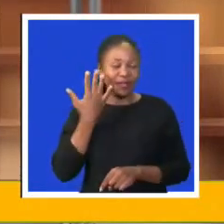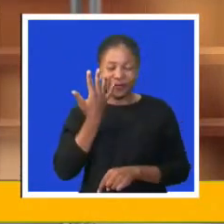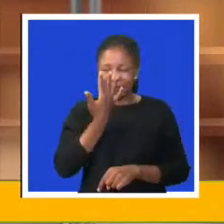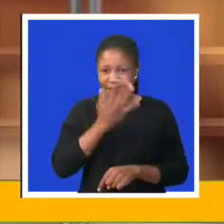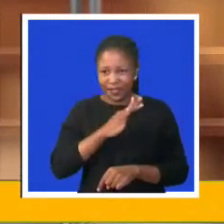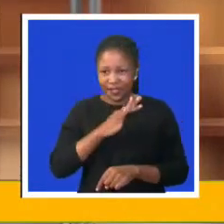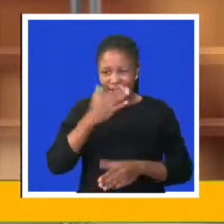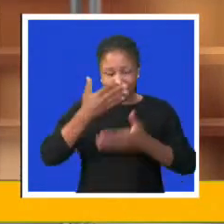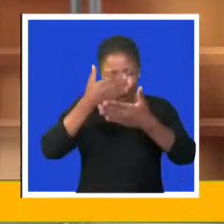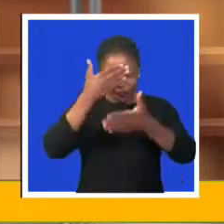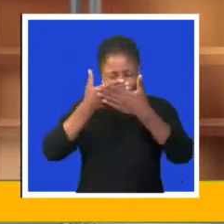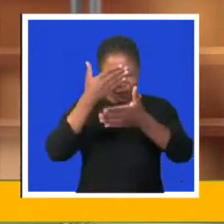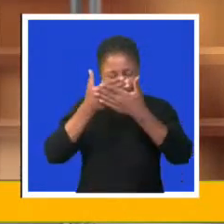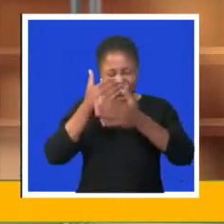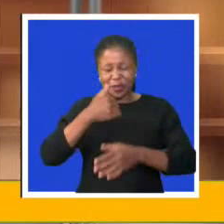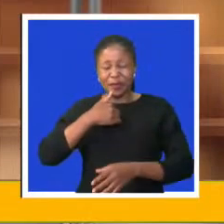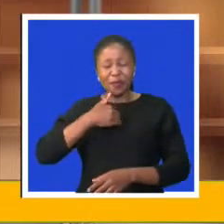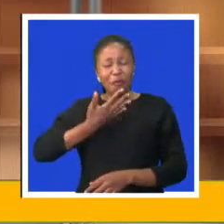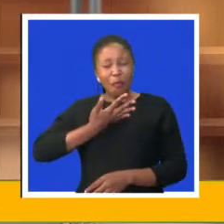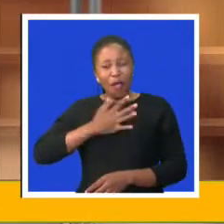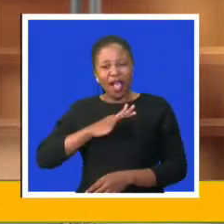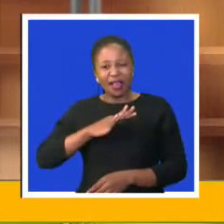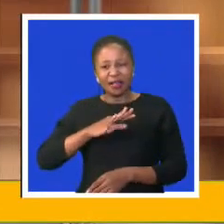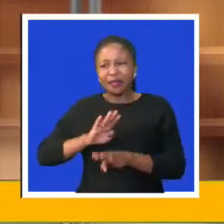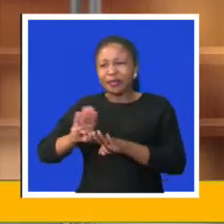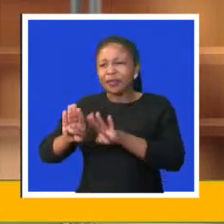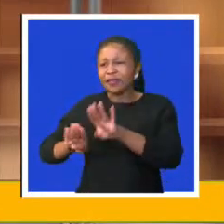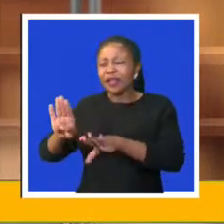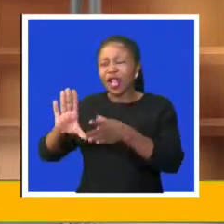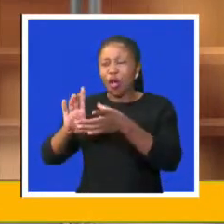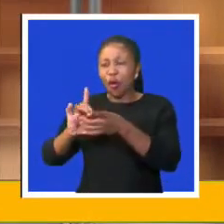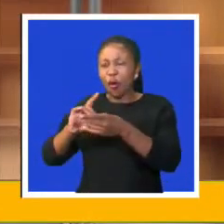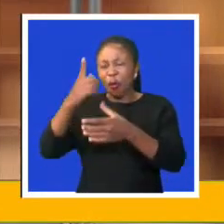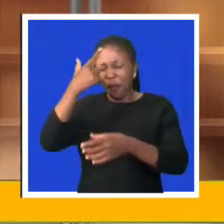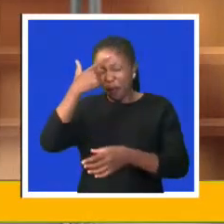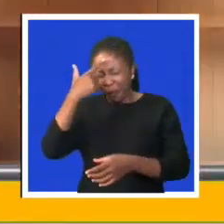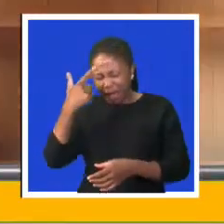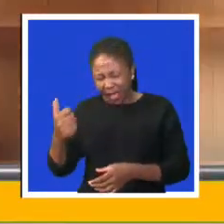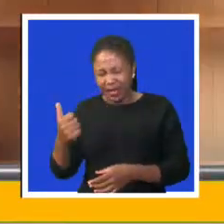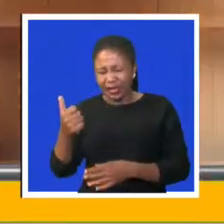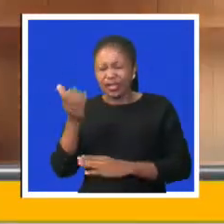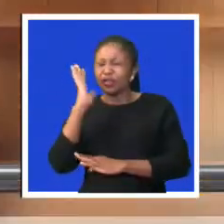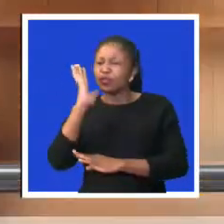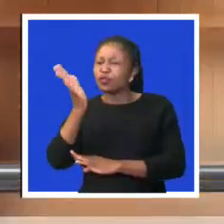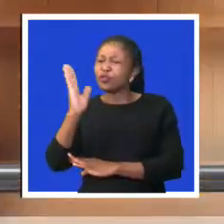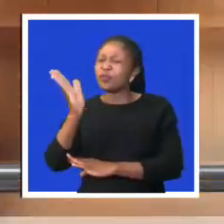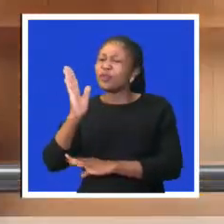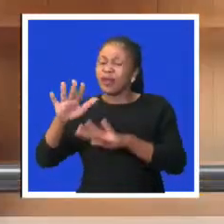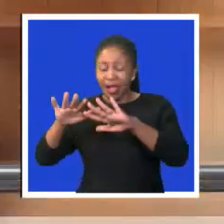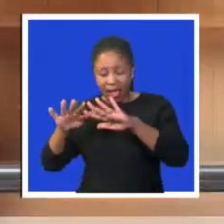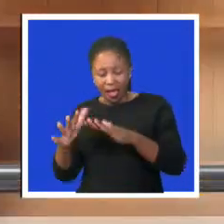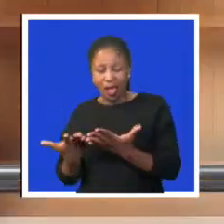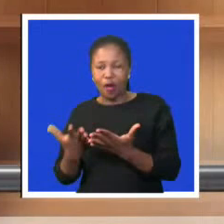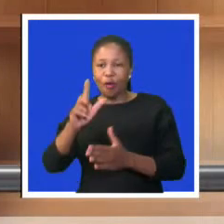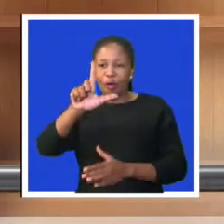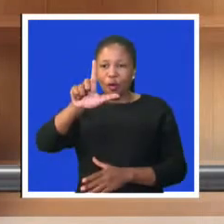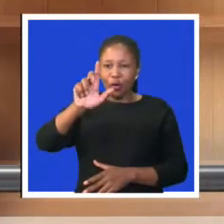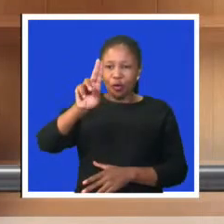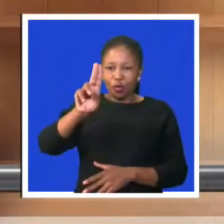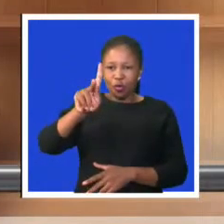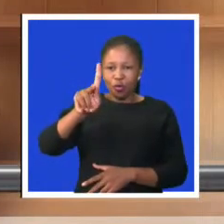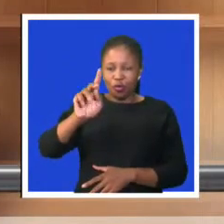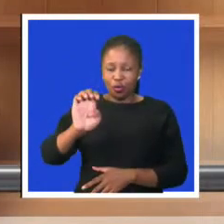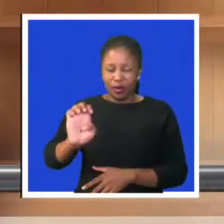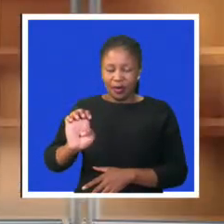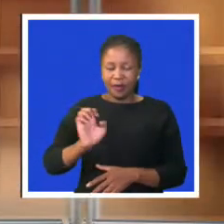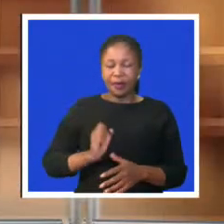brief background of the Gospel of Luke. Okay, is there anything that they're going to need for this particular lesson?